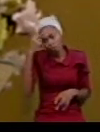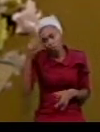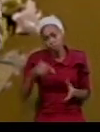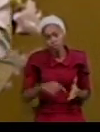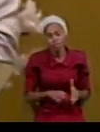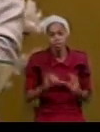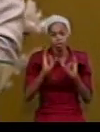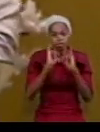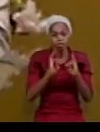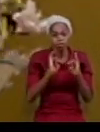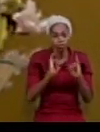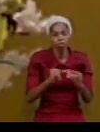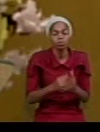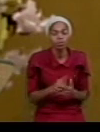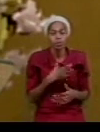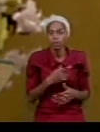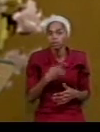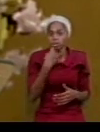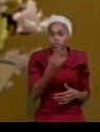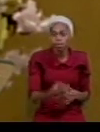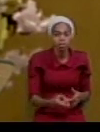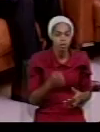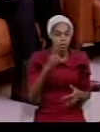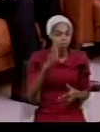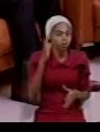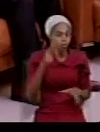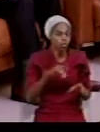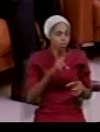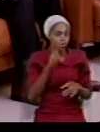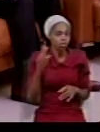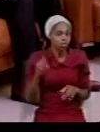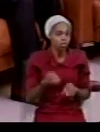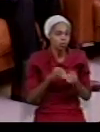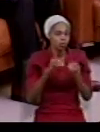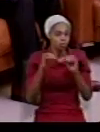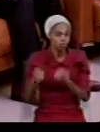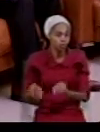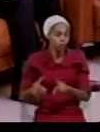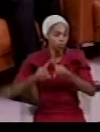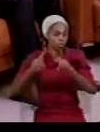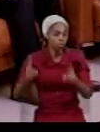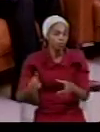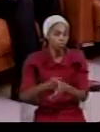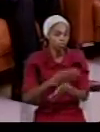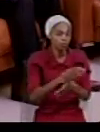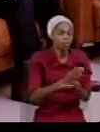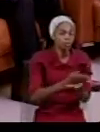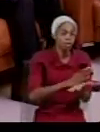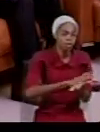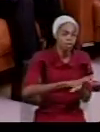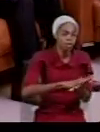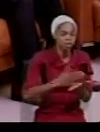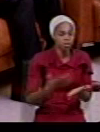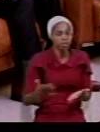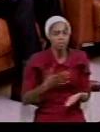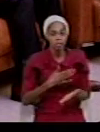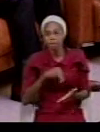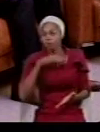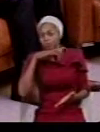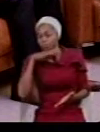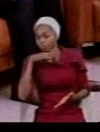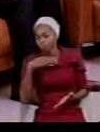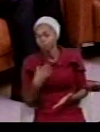verse 25, "Ye shall therefore put difference between clean beasts and unclean, and between unclean fowls and